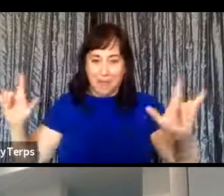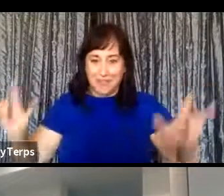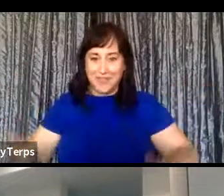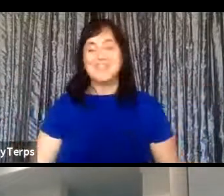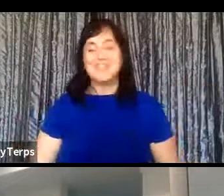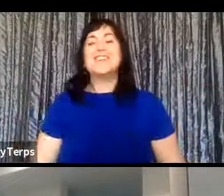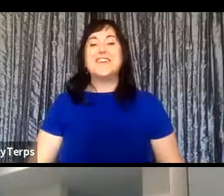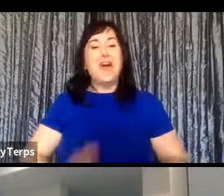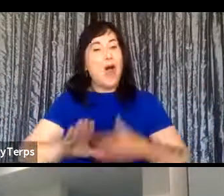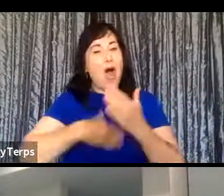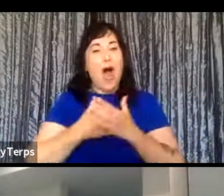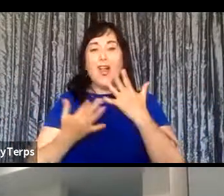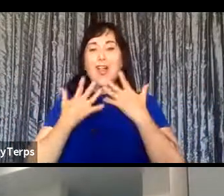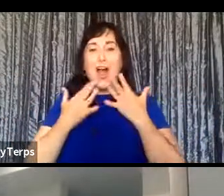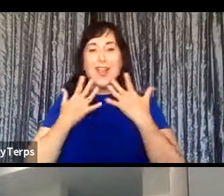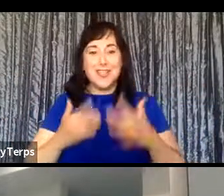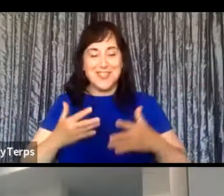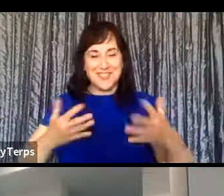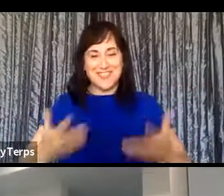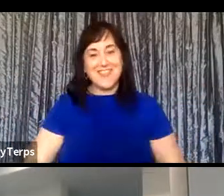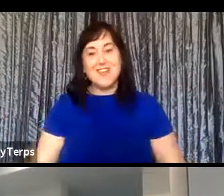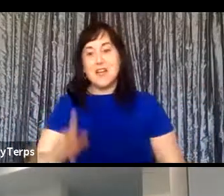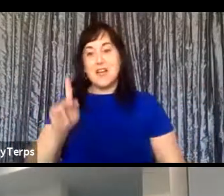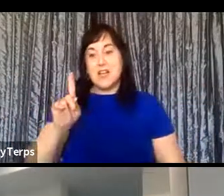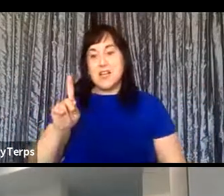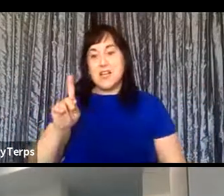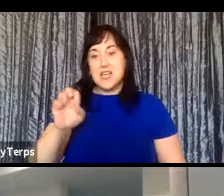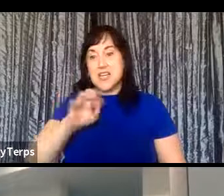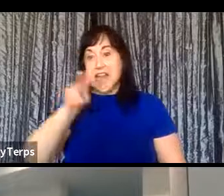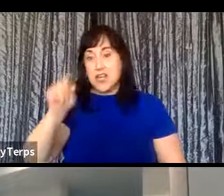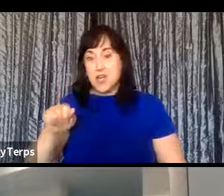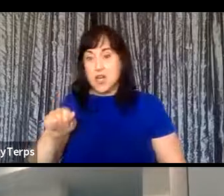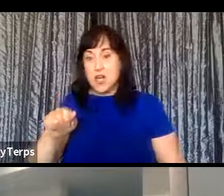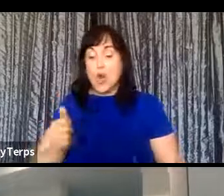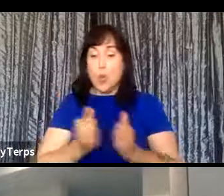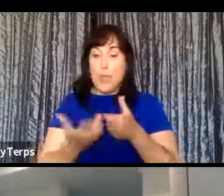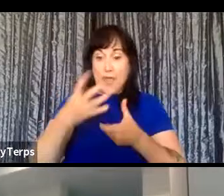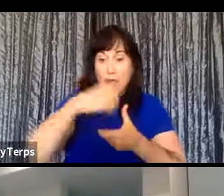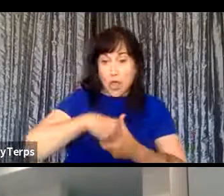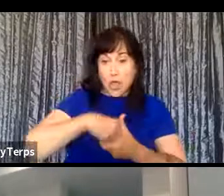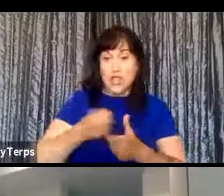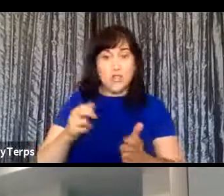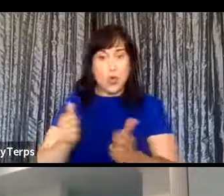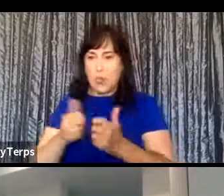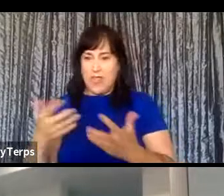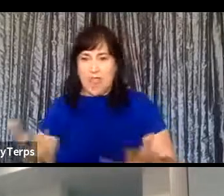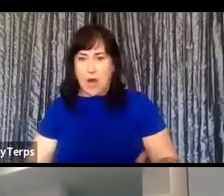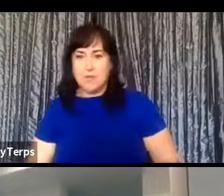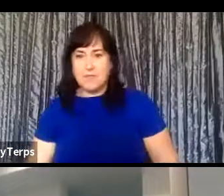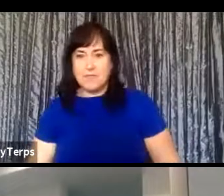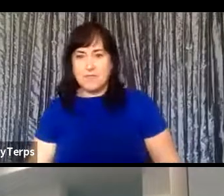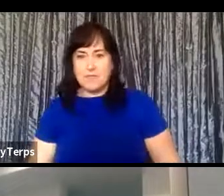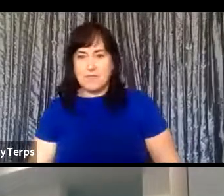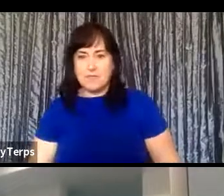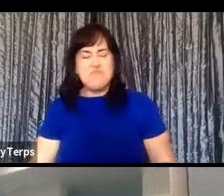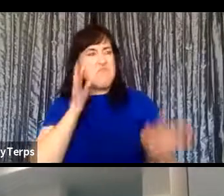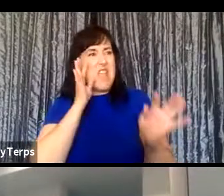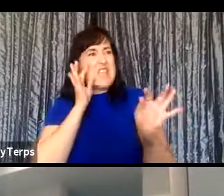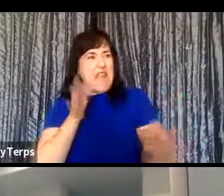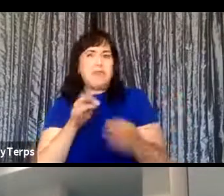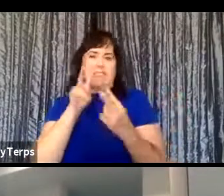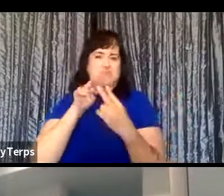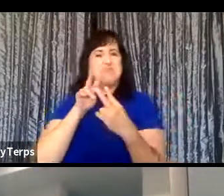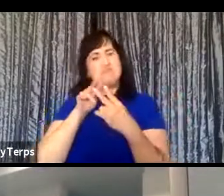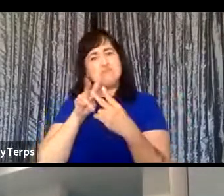All comers. Kendra, would you like dark chocolate with inclusions or without it? Definitely either